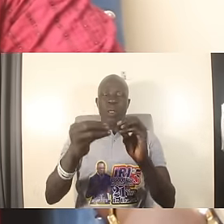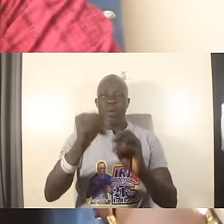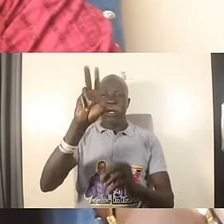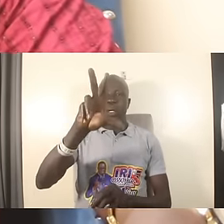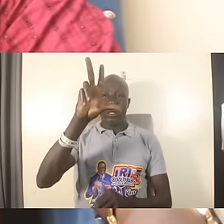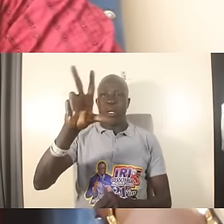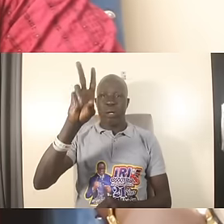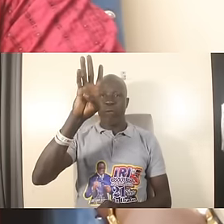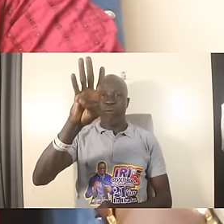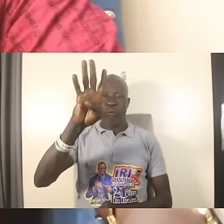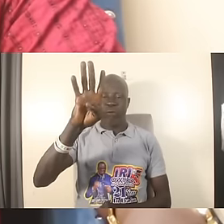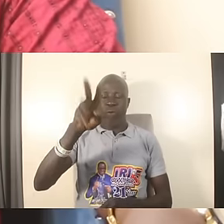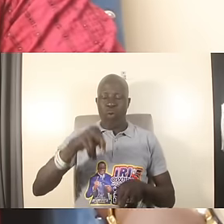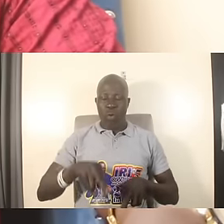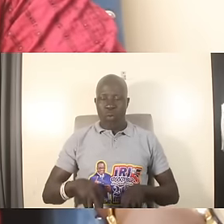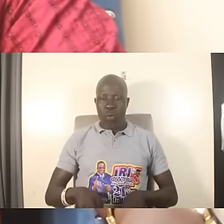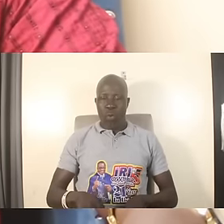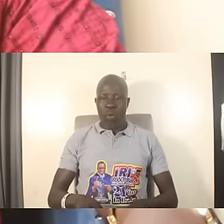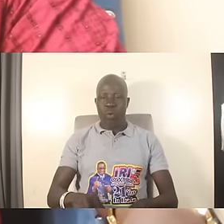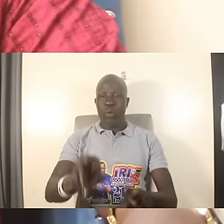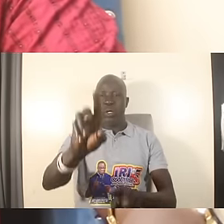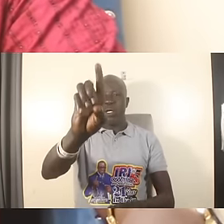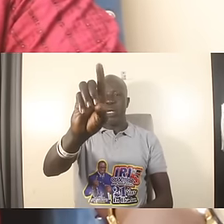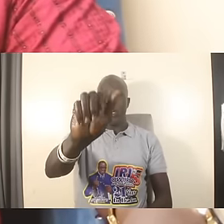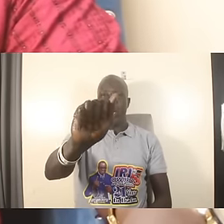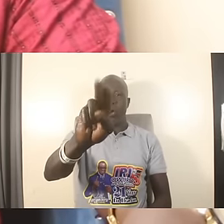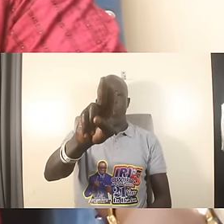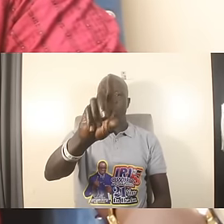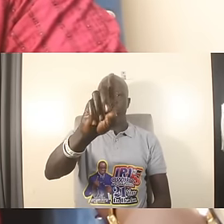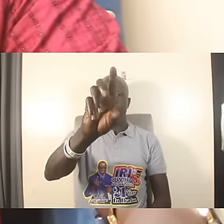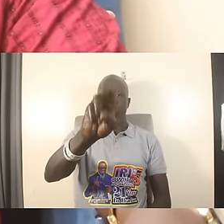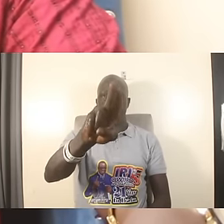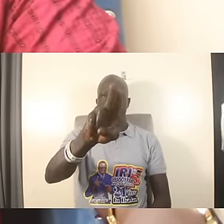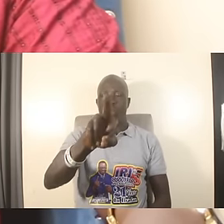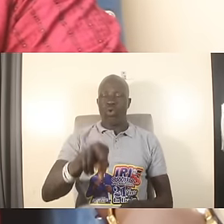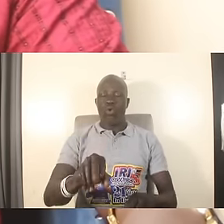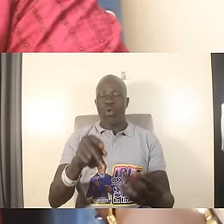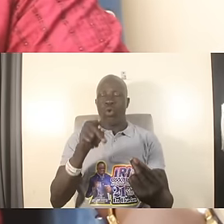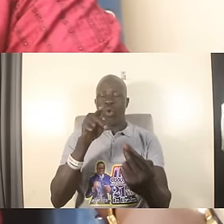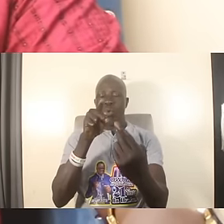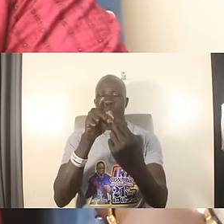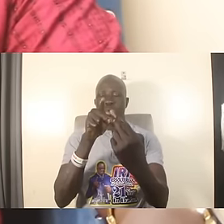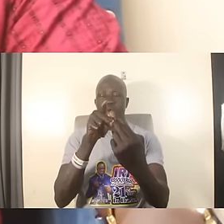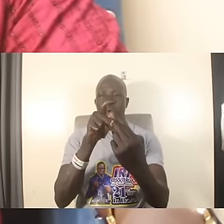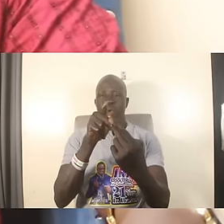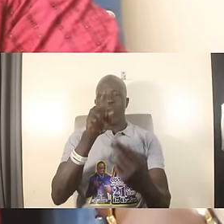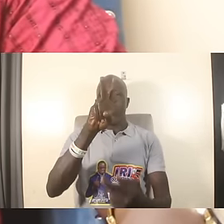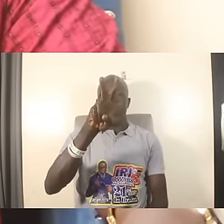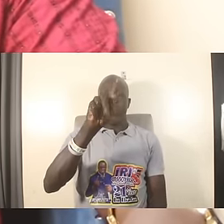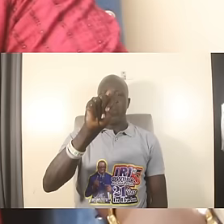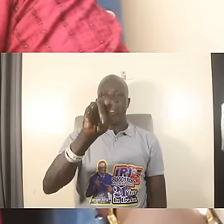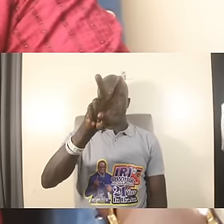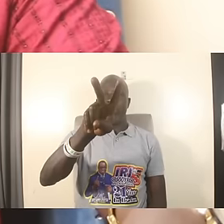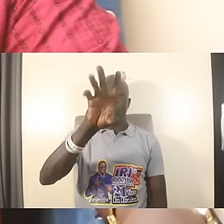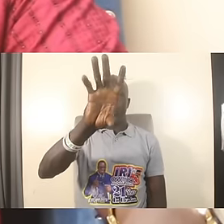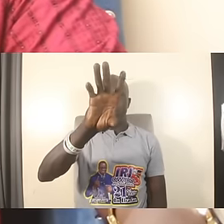Number 334. Along Daudadu. Along Daudadu. Opposite VC Hotel.